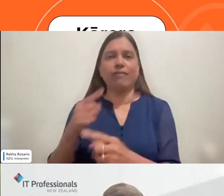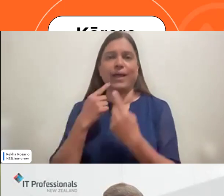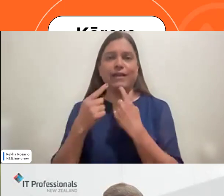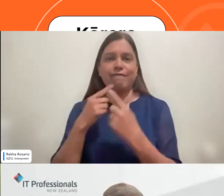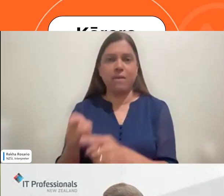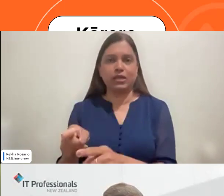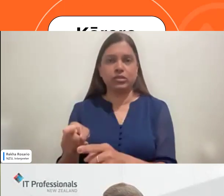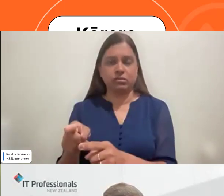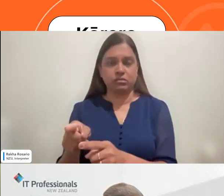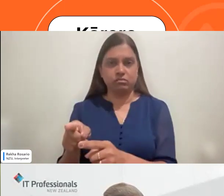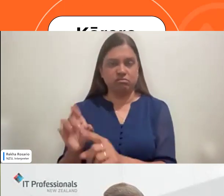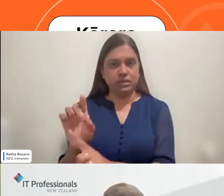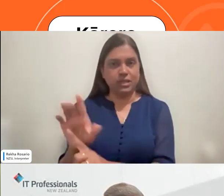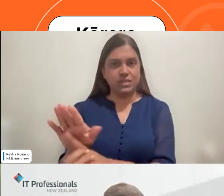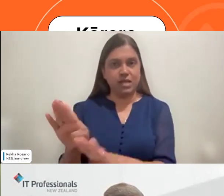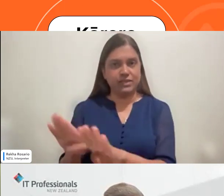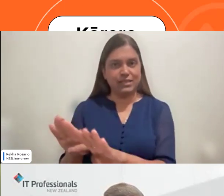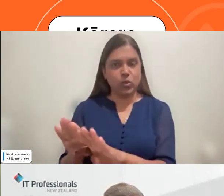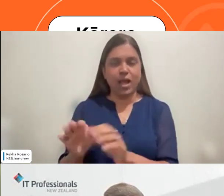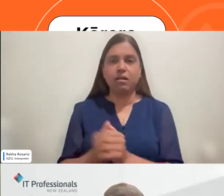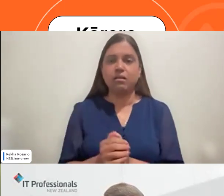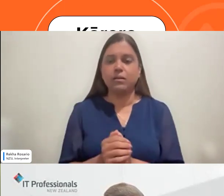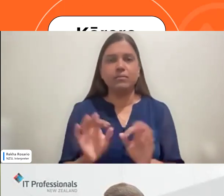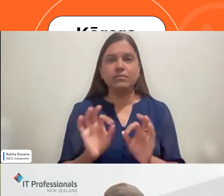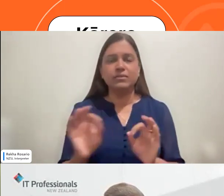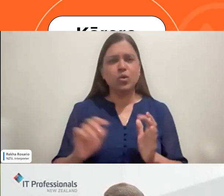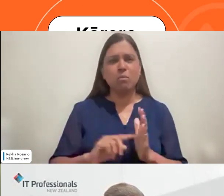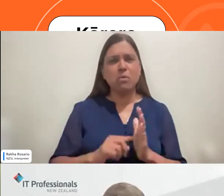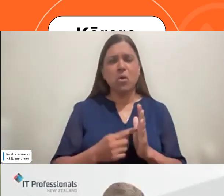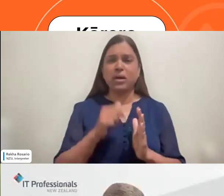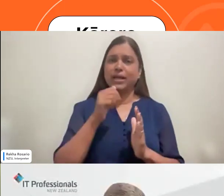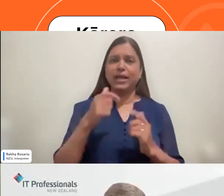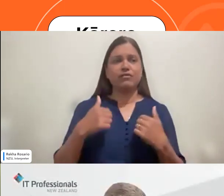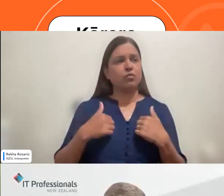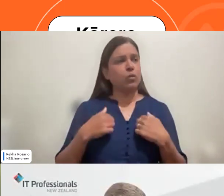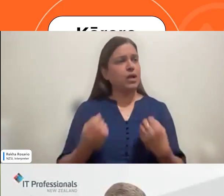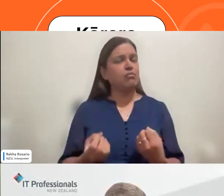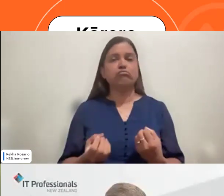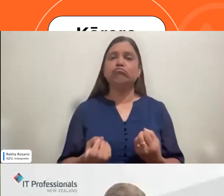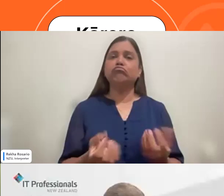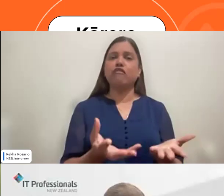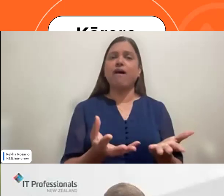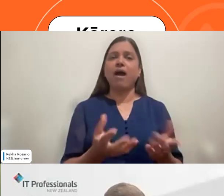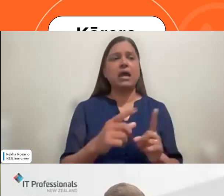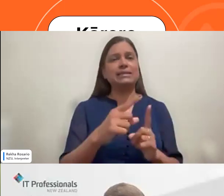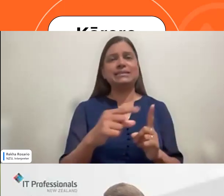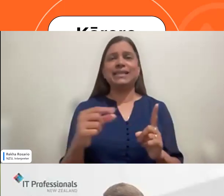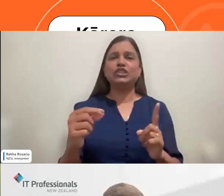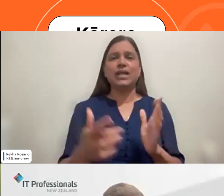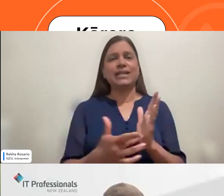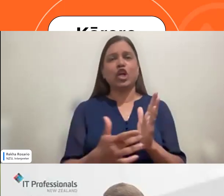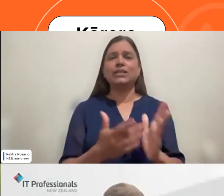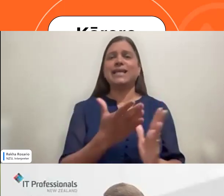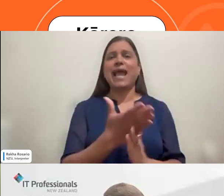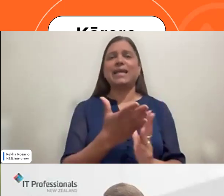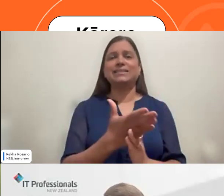themselves. There's not much point in providing digital people access to digital technologies if the